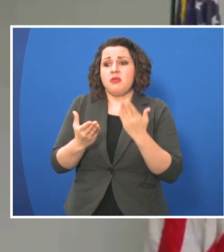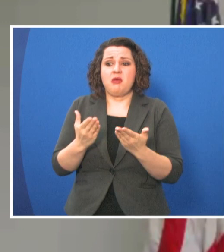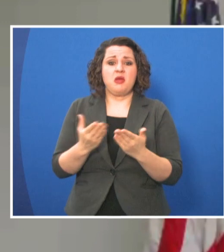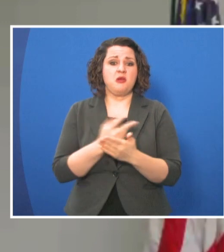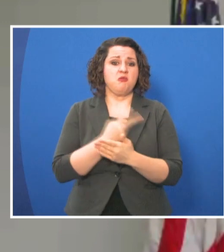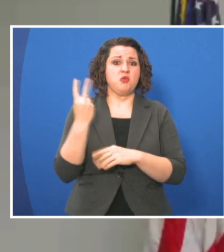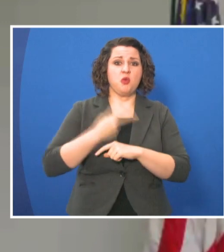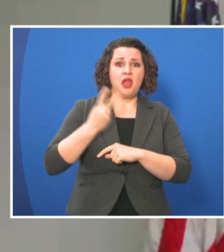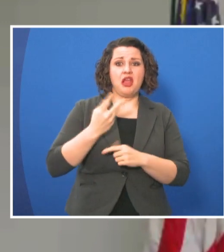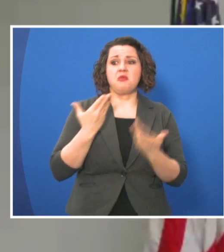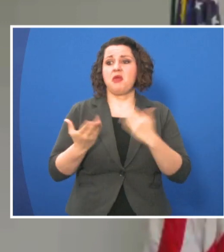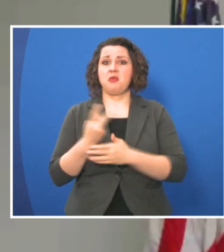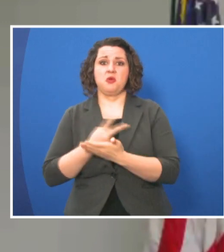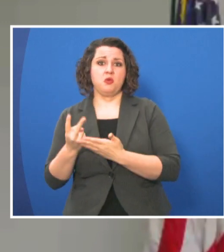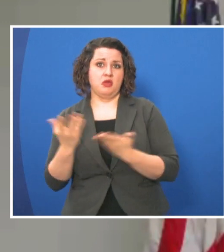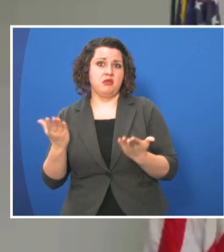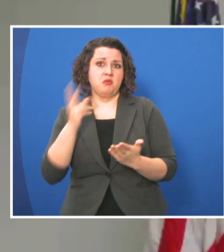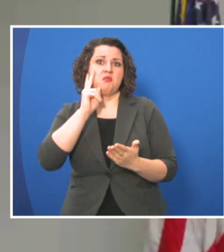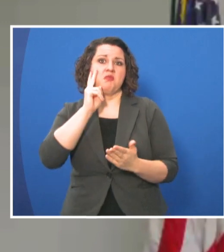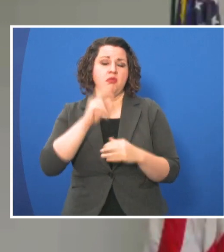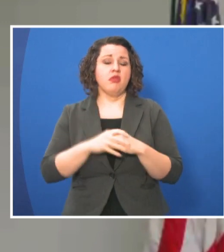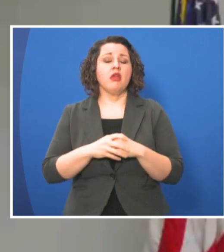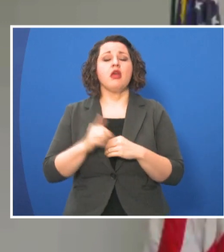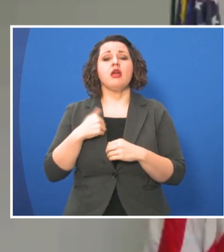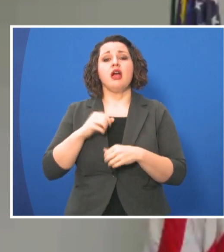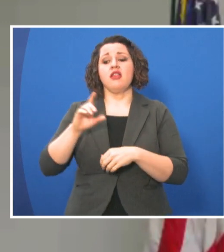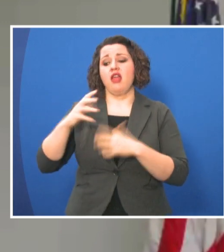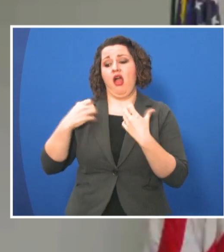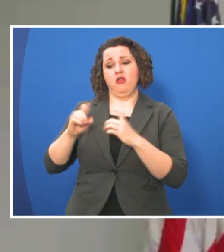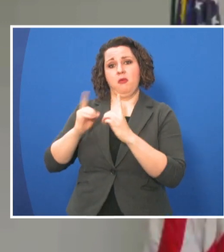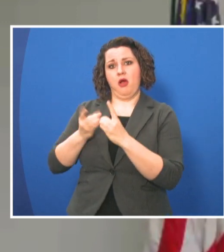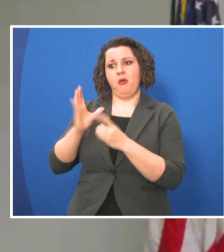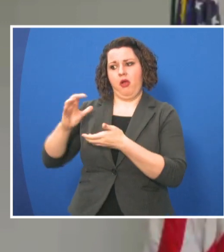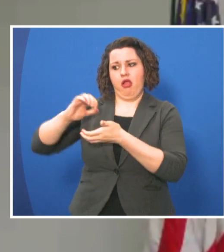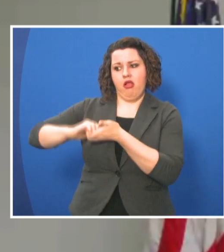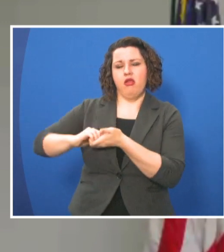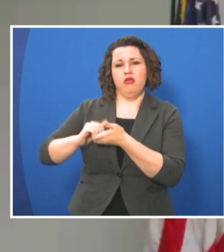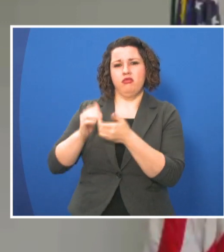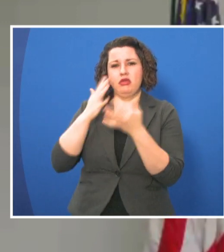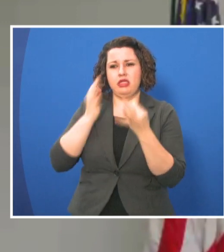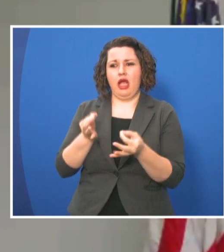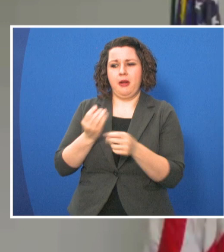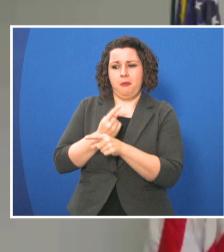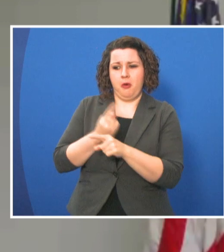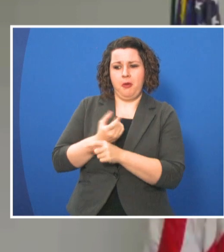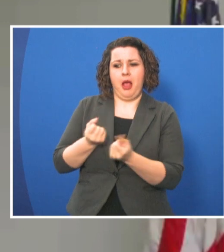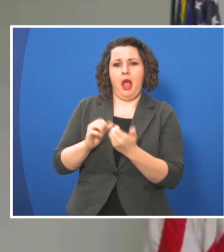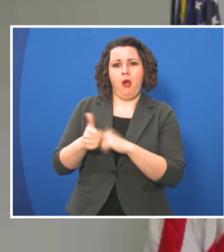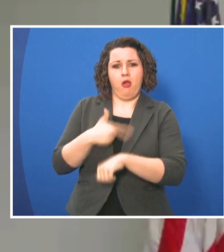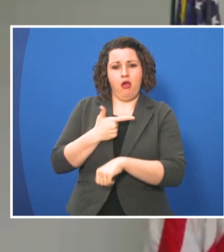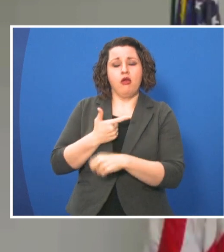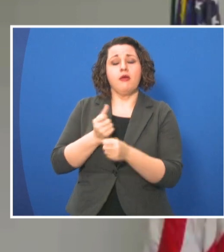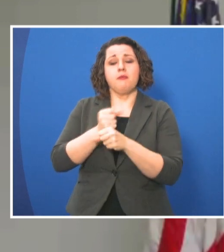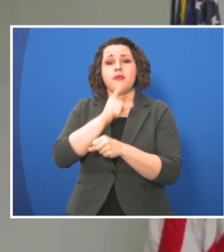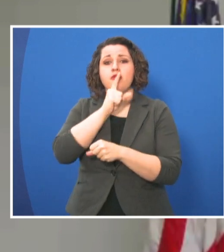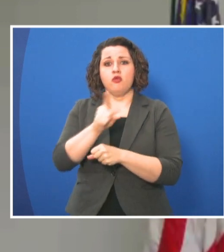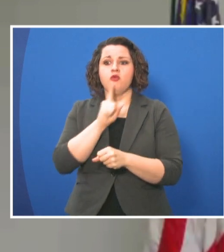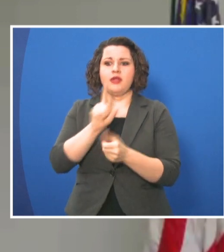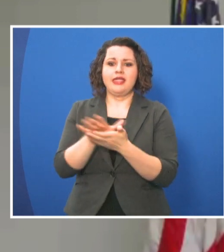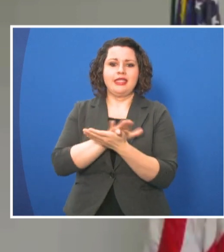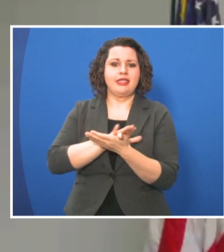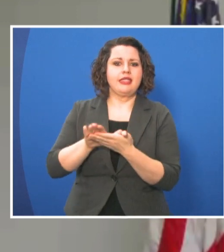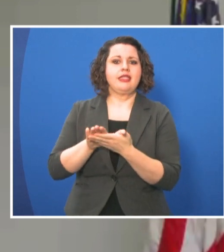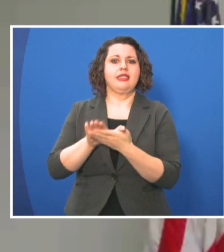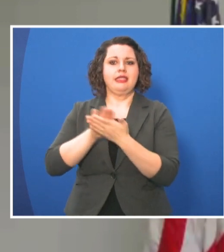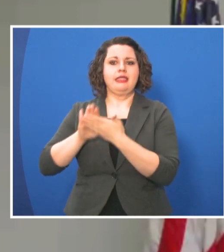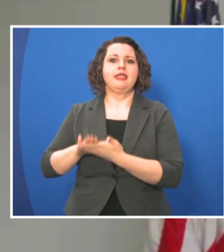weeks. We will work closely with IDPH to determine the appropriate time frame and to ensure robust hygiene and cleaning before